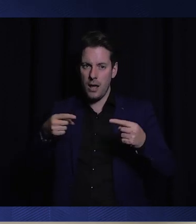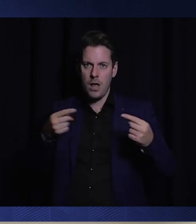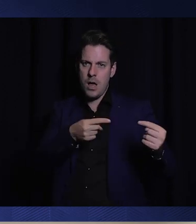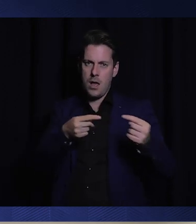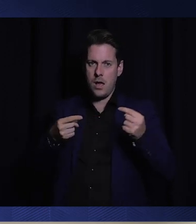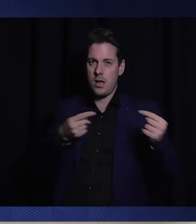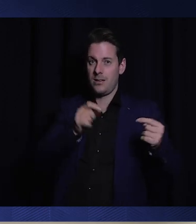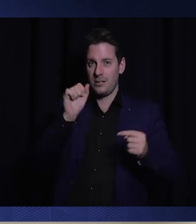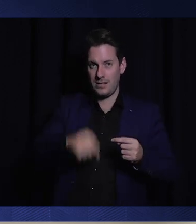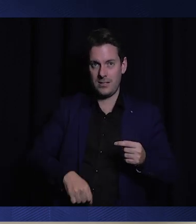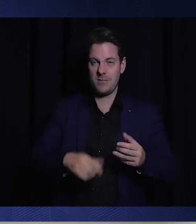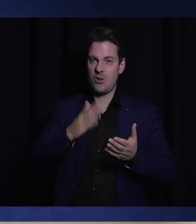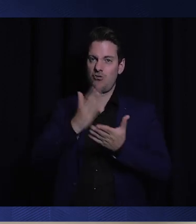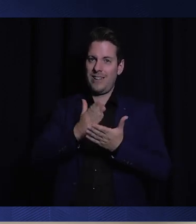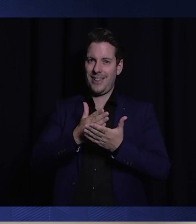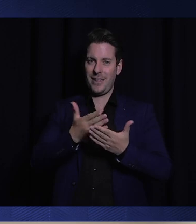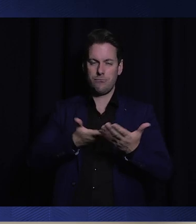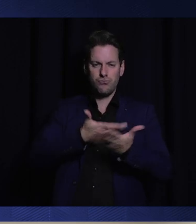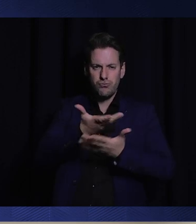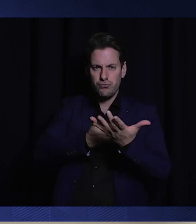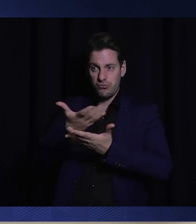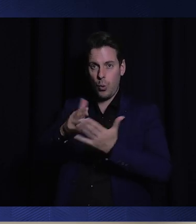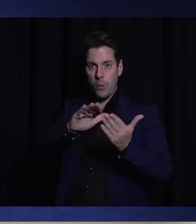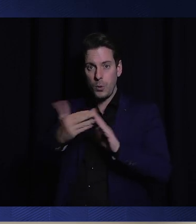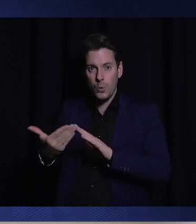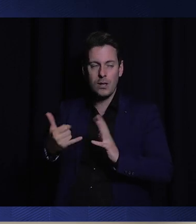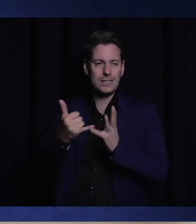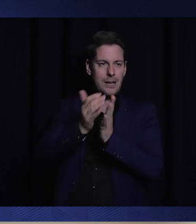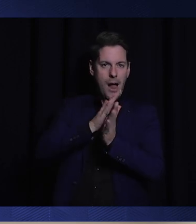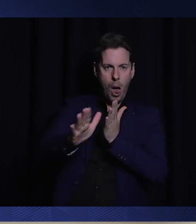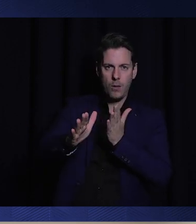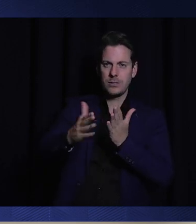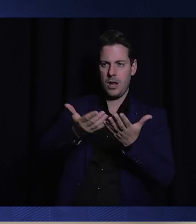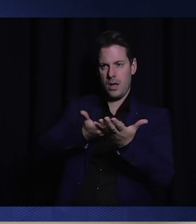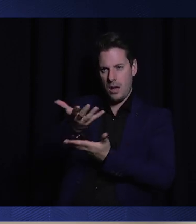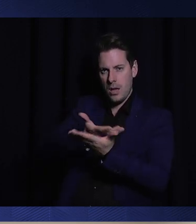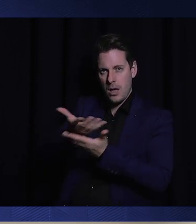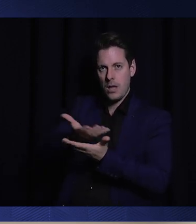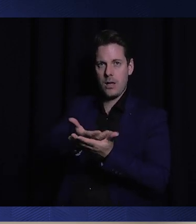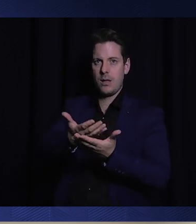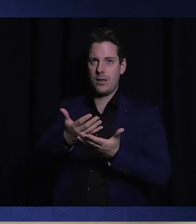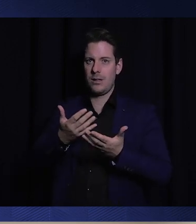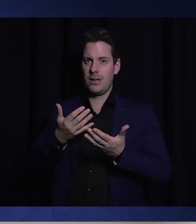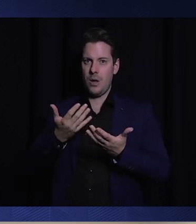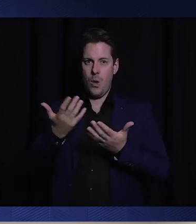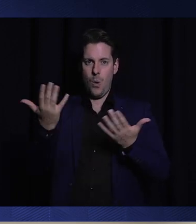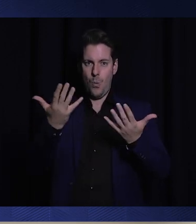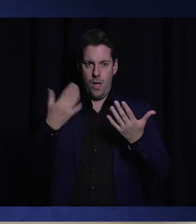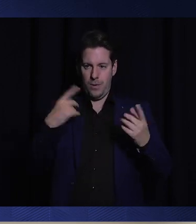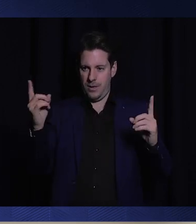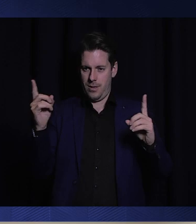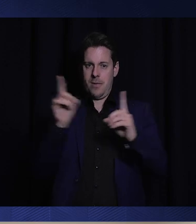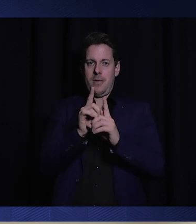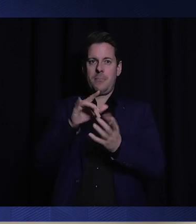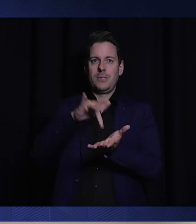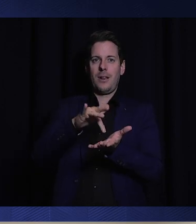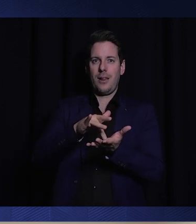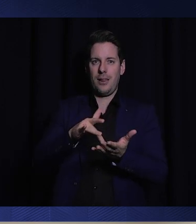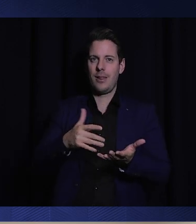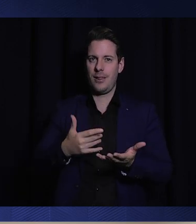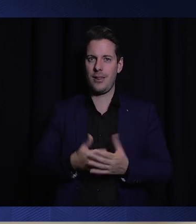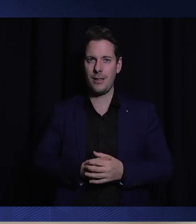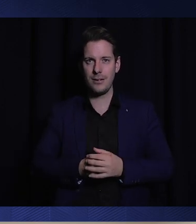have made, it's just like that we want a sponge, a giant sponge, to absorb all this water and